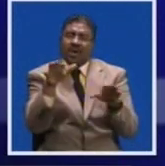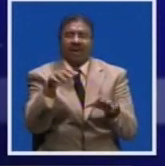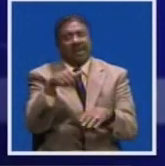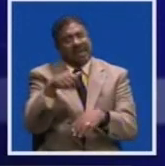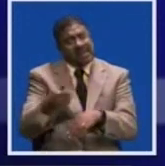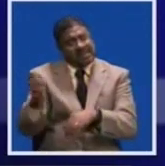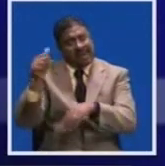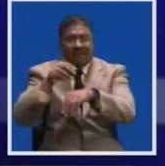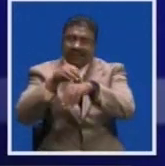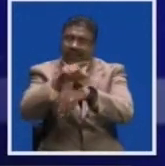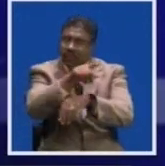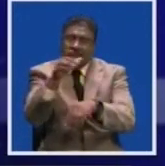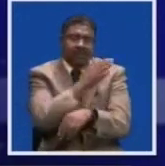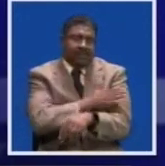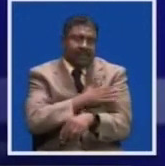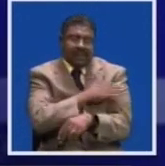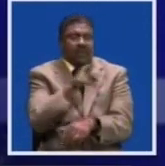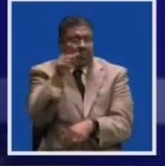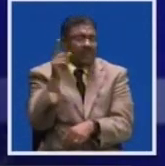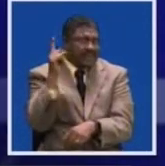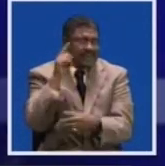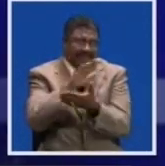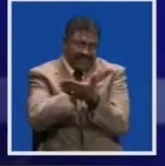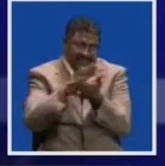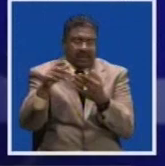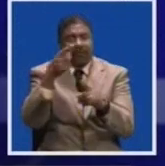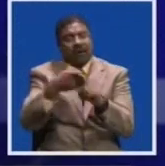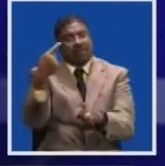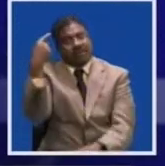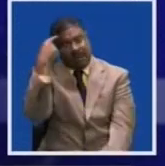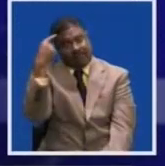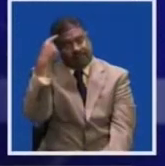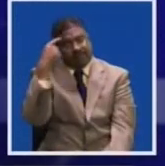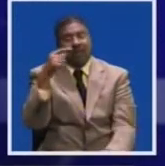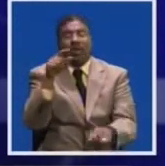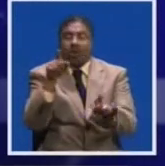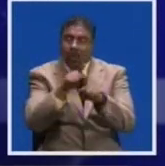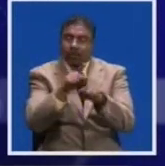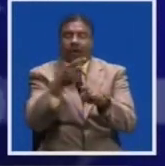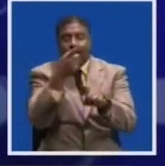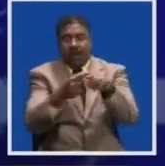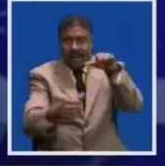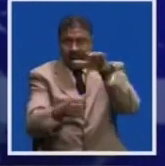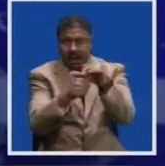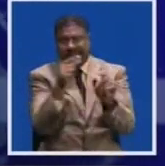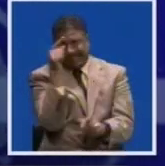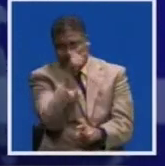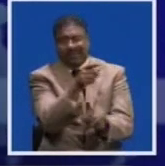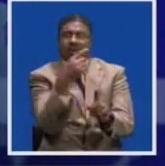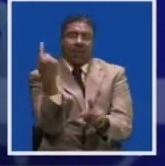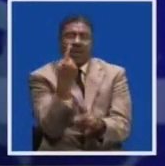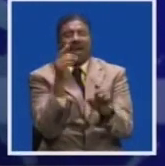on the current situation in South Africa from official statements issued by the mission in Pretoria or the Ministry of Foreign